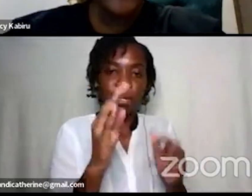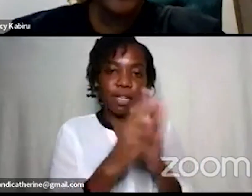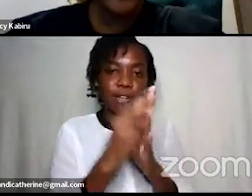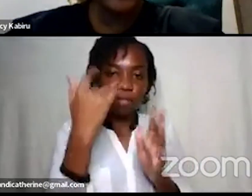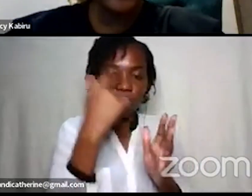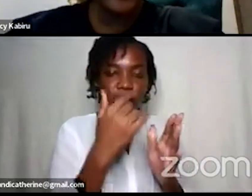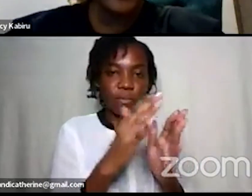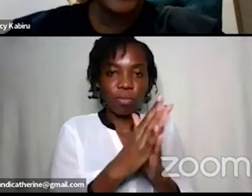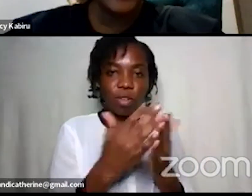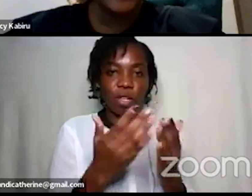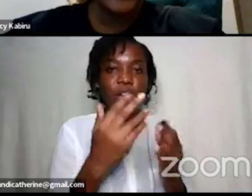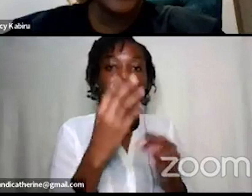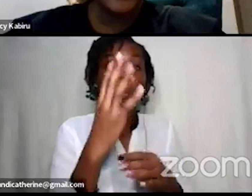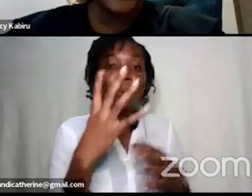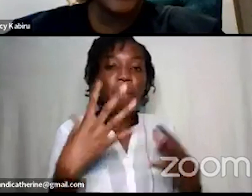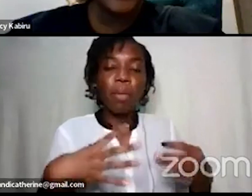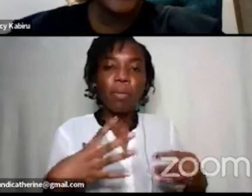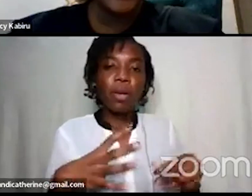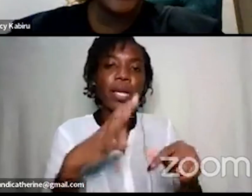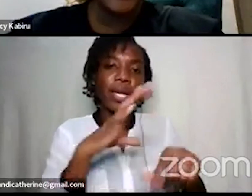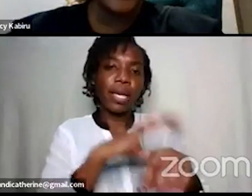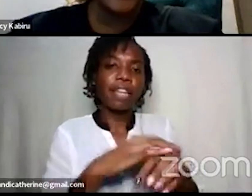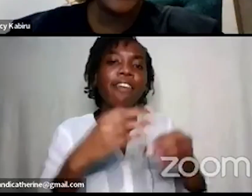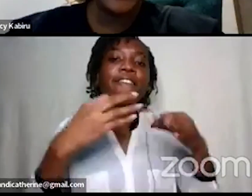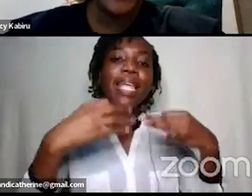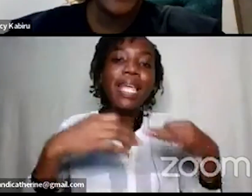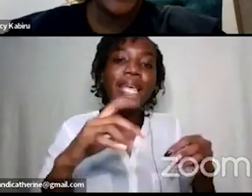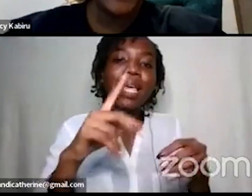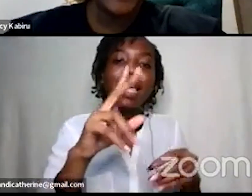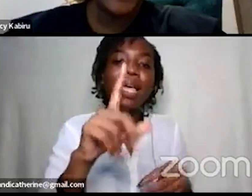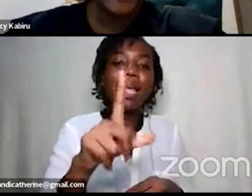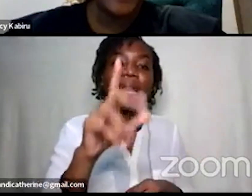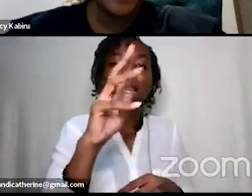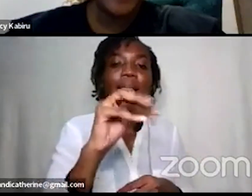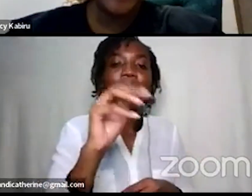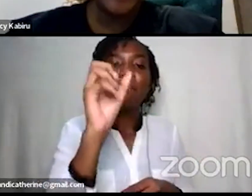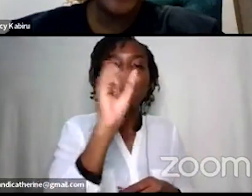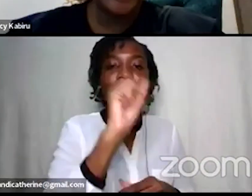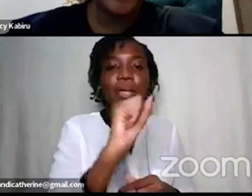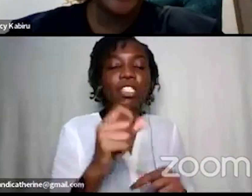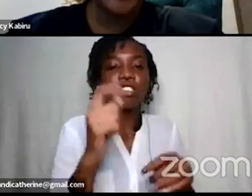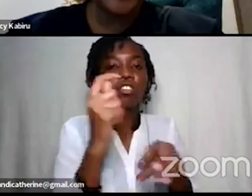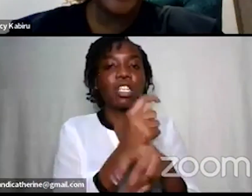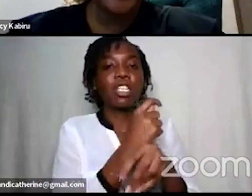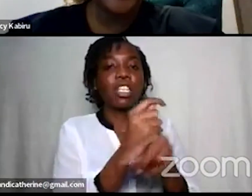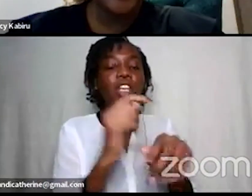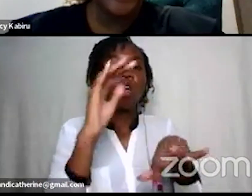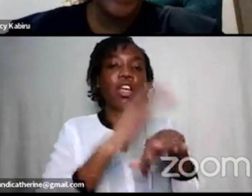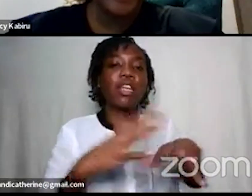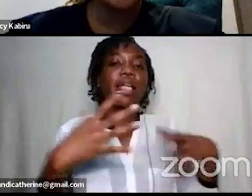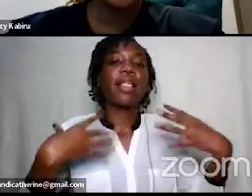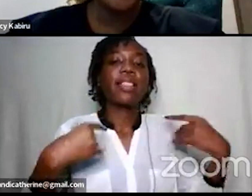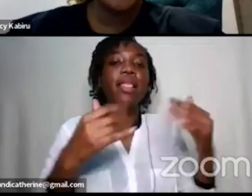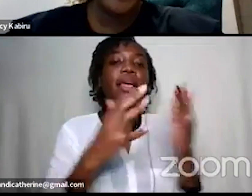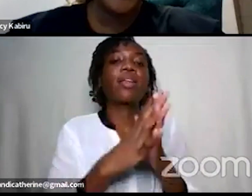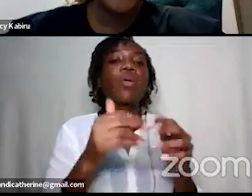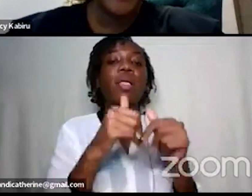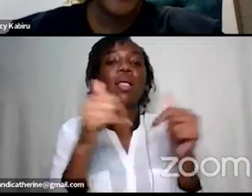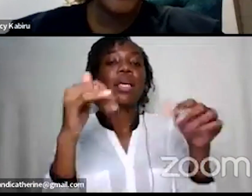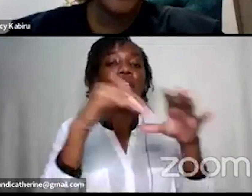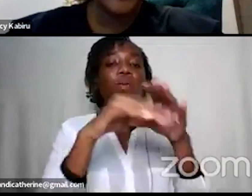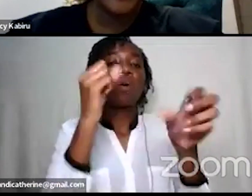who will get a free LMS training on health and wellness at